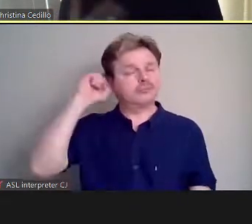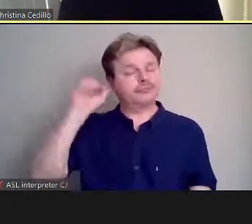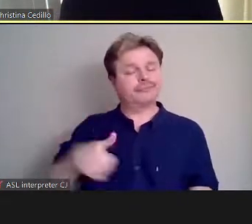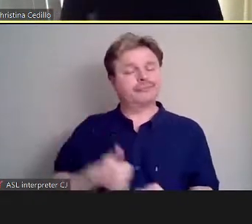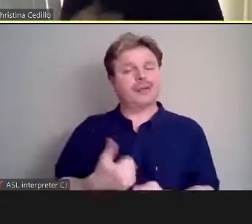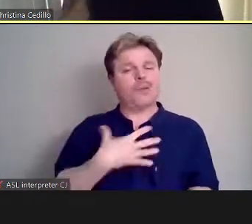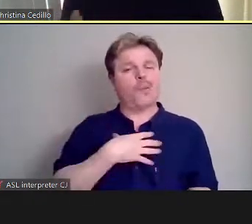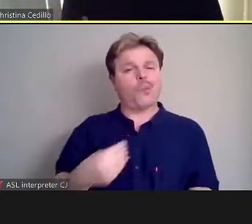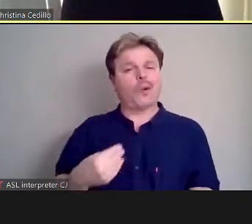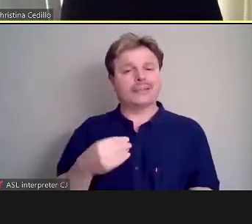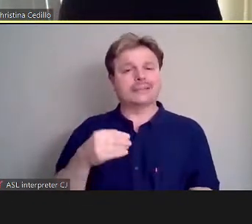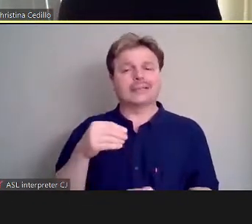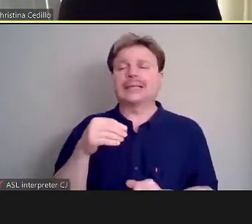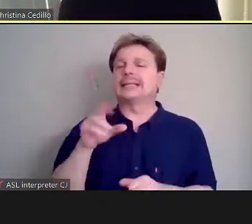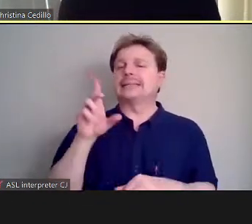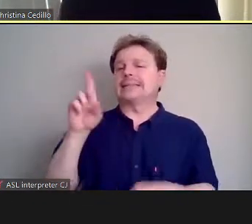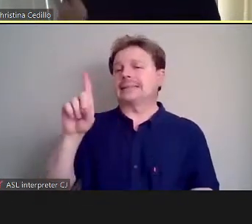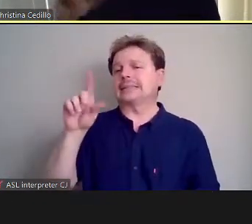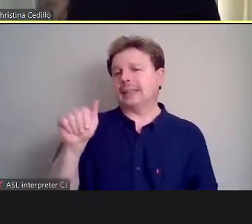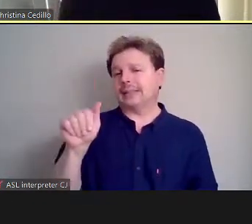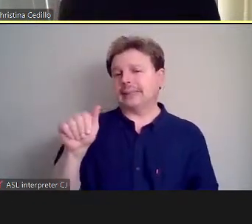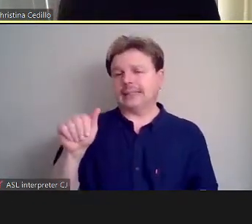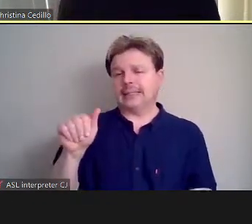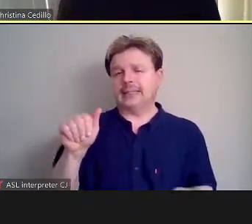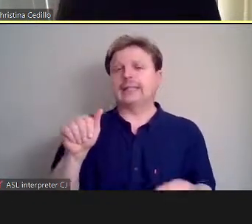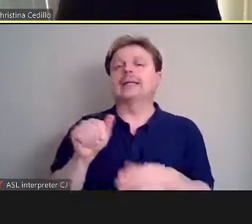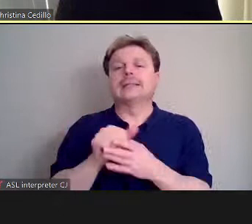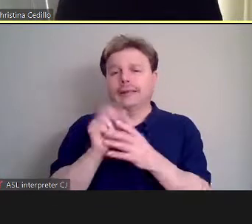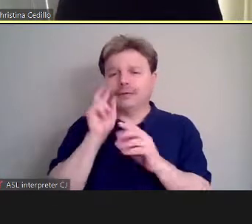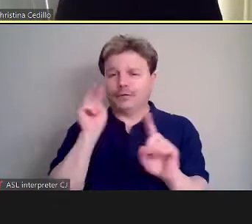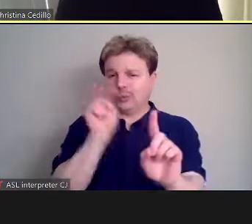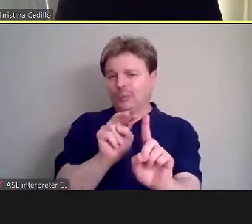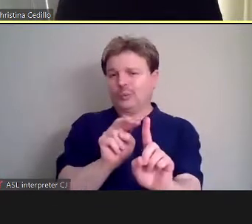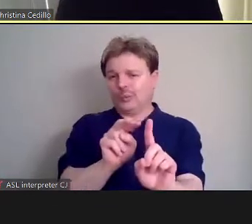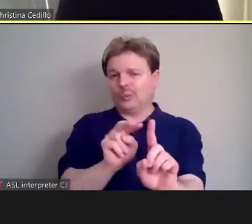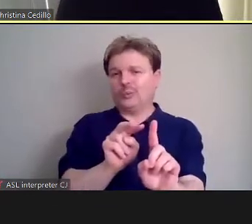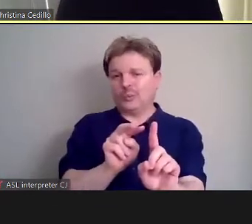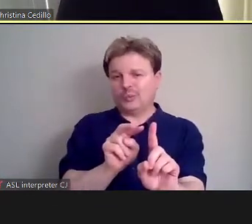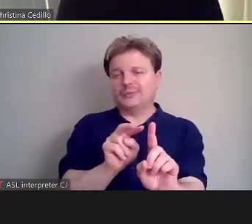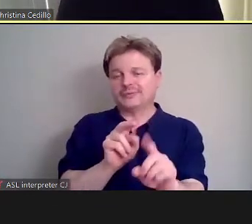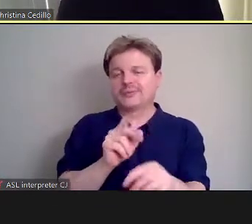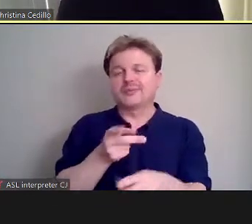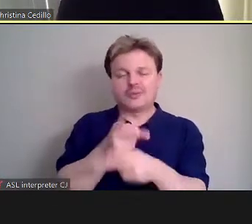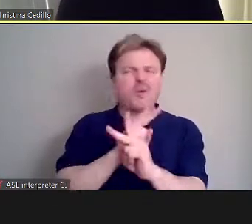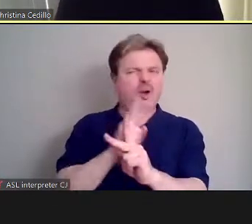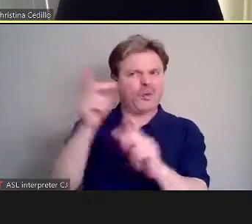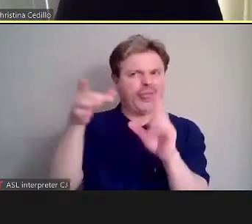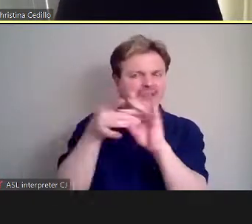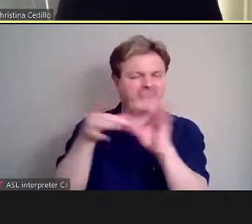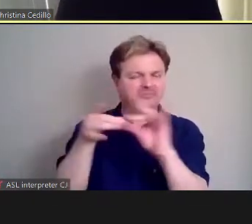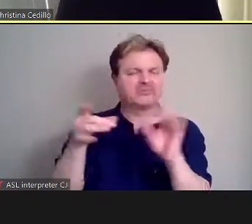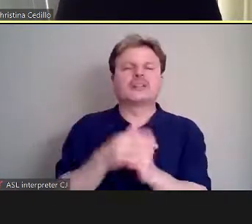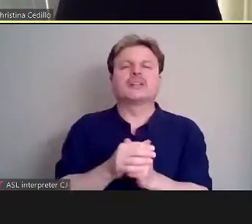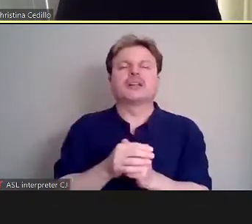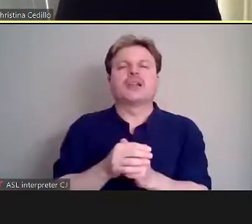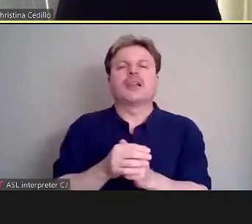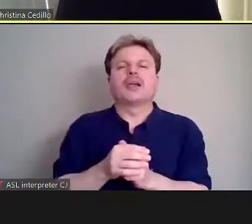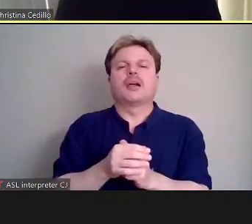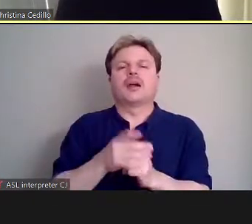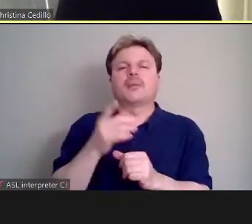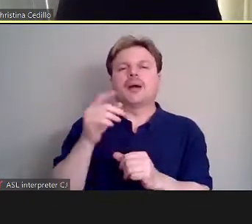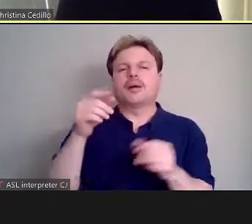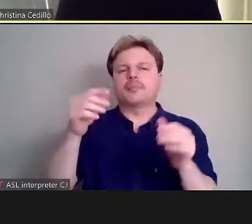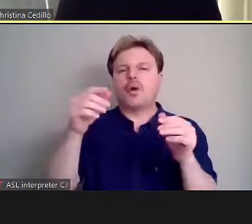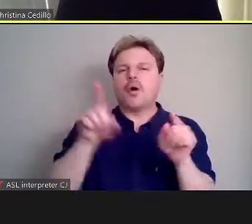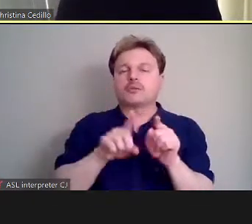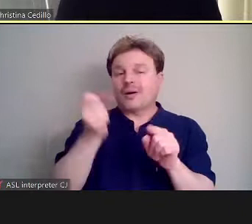disability lens, so to speak, to borrow from like the notion of white feminism. We need to understand how they reinforce